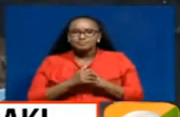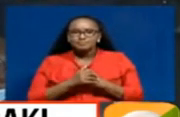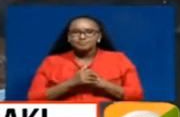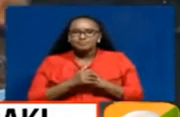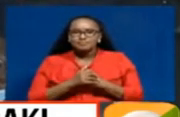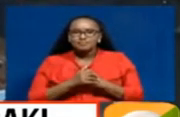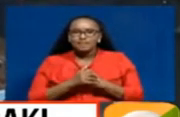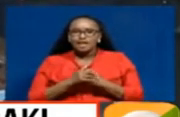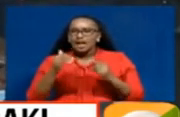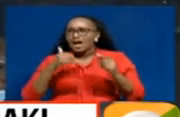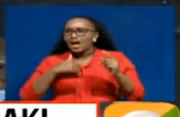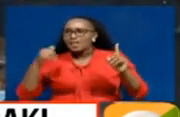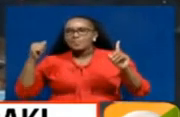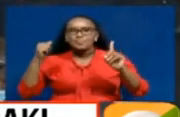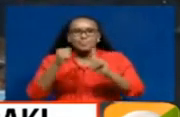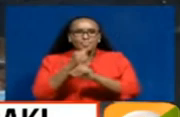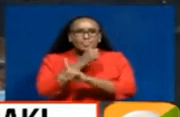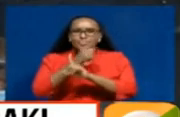post-election violence,